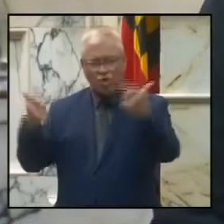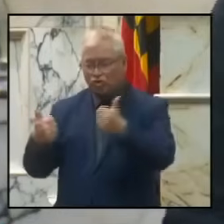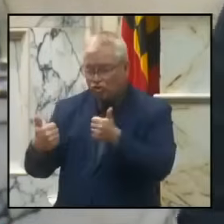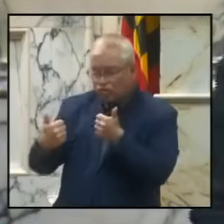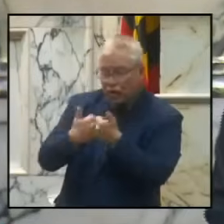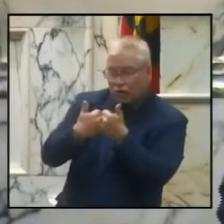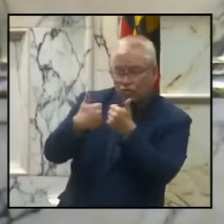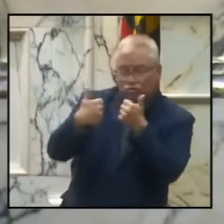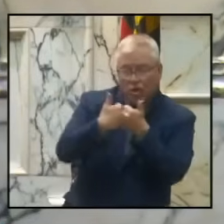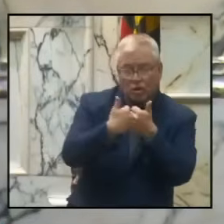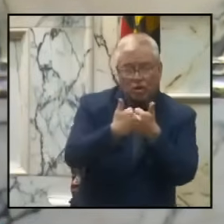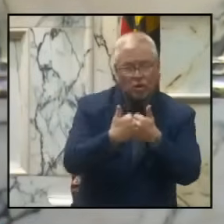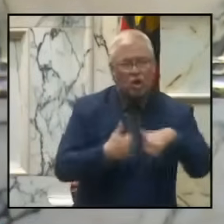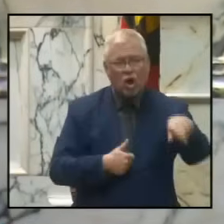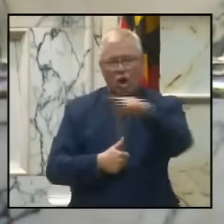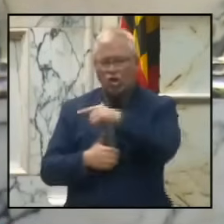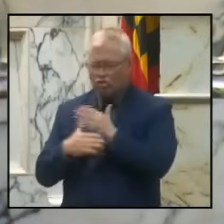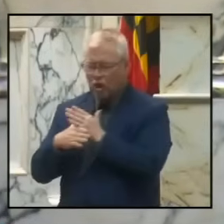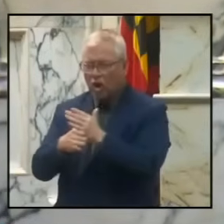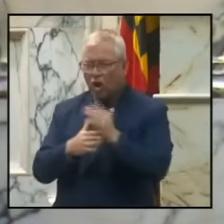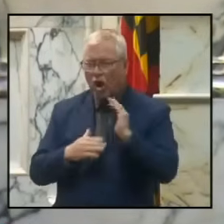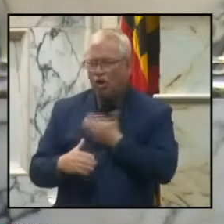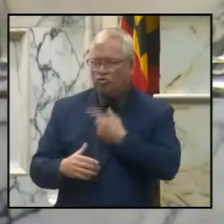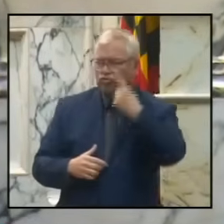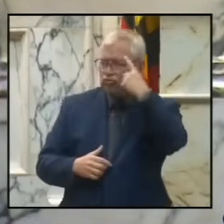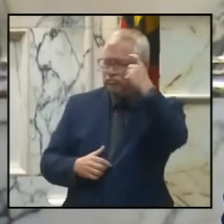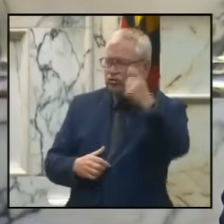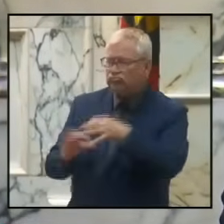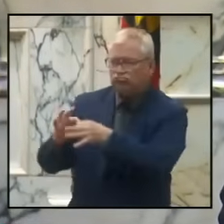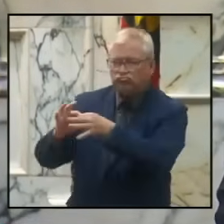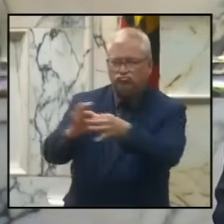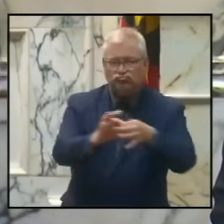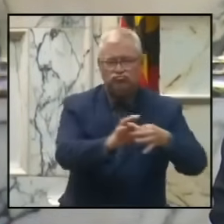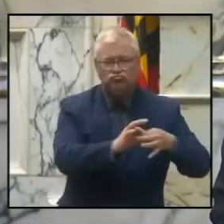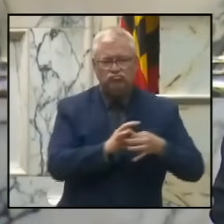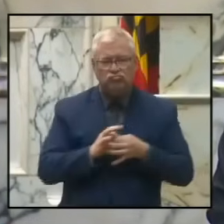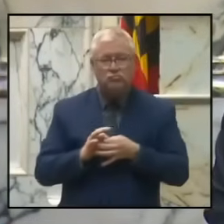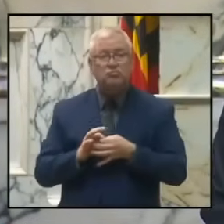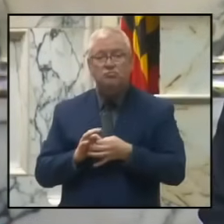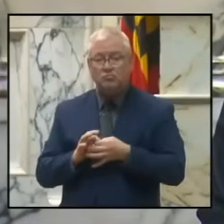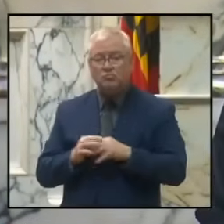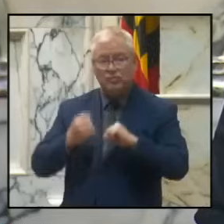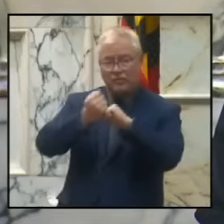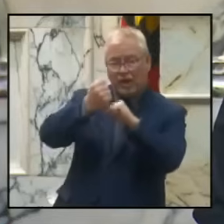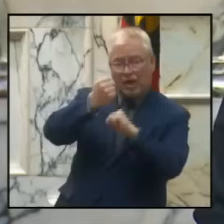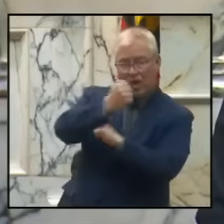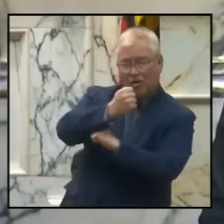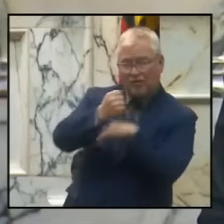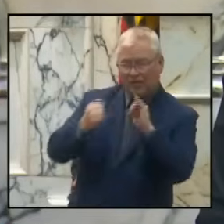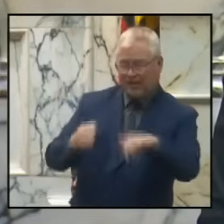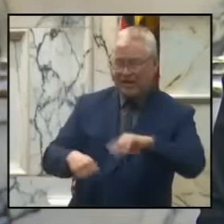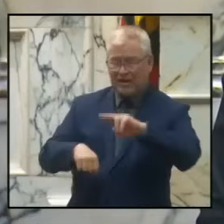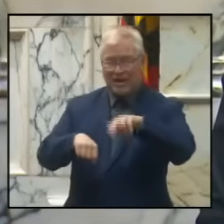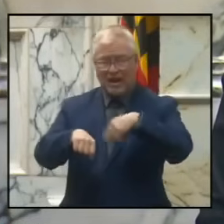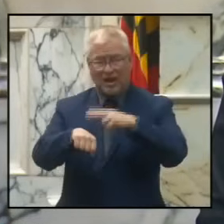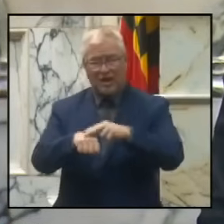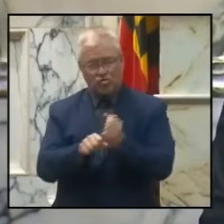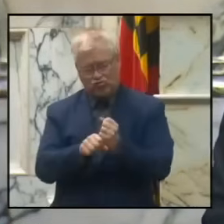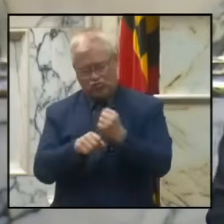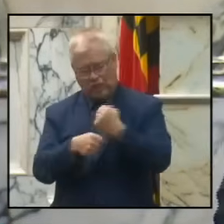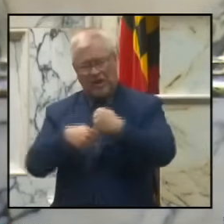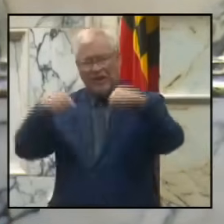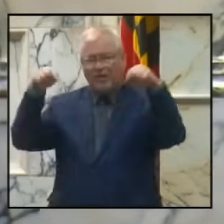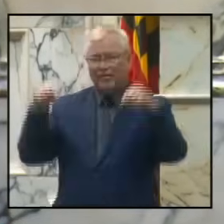shared aspiration? The fabric of this nation was knit here.